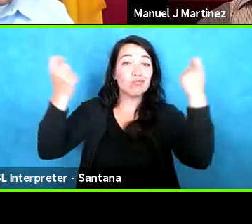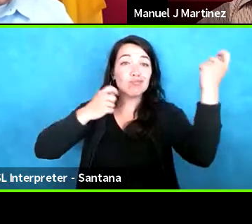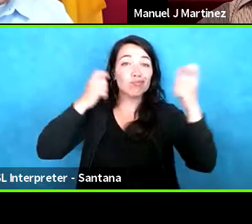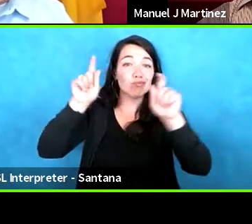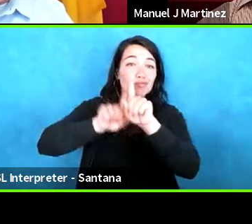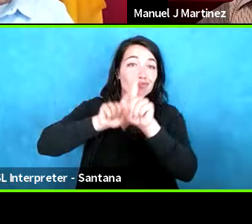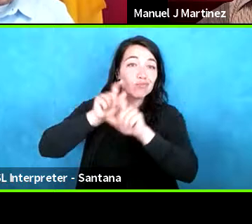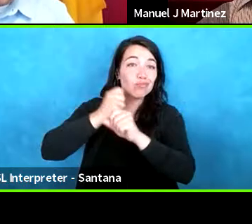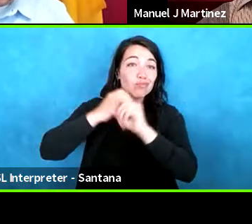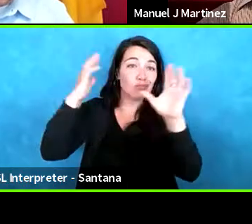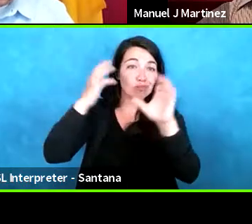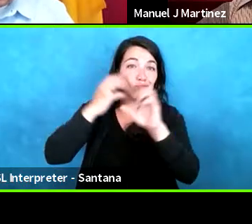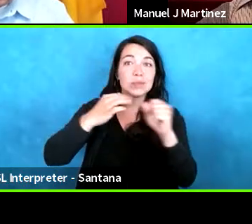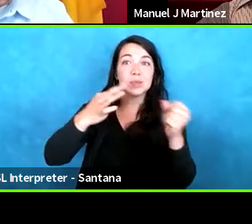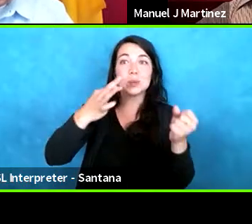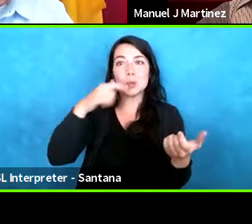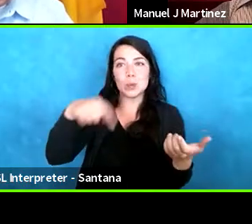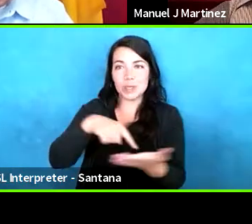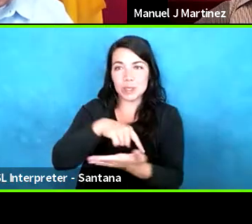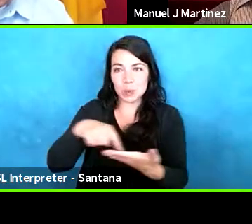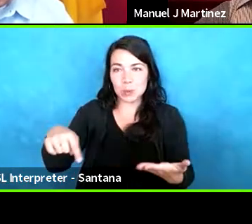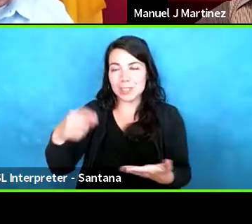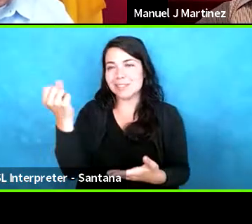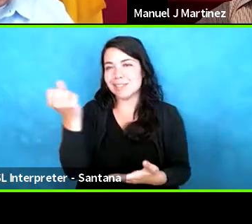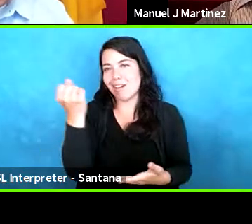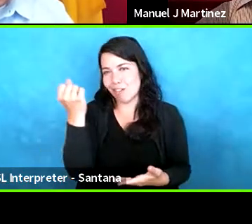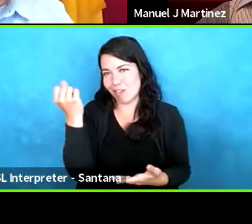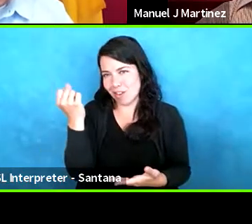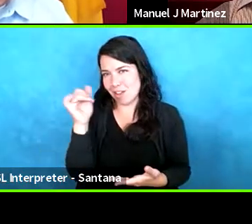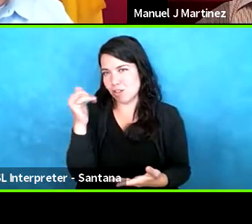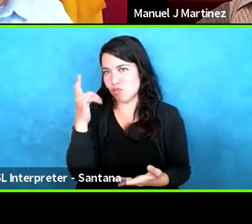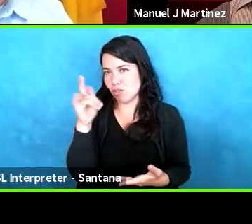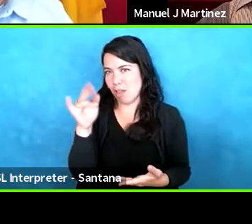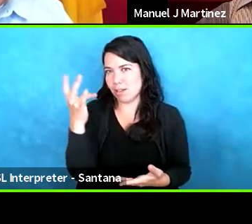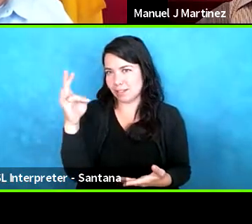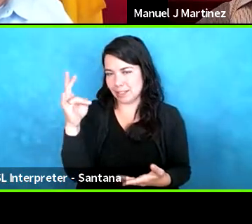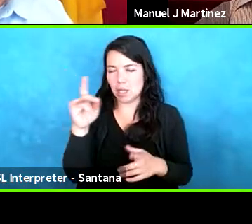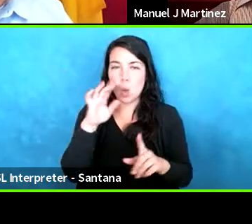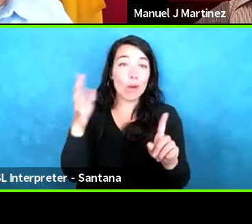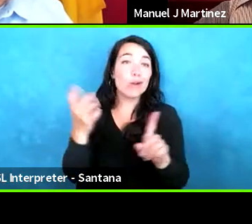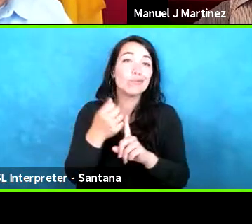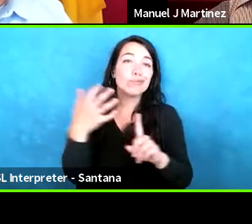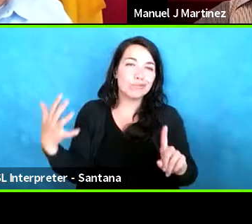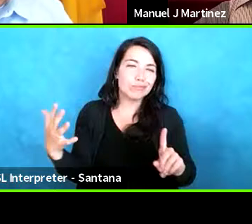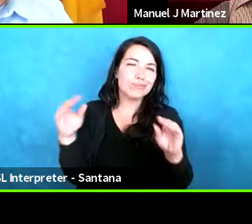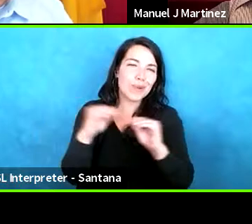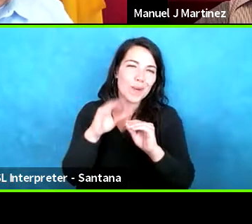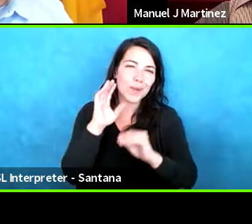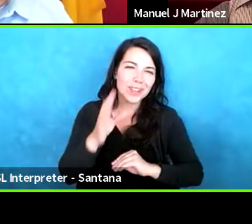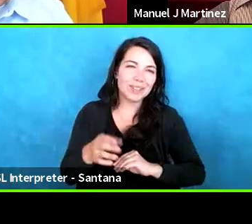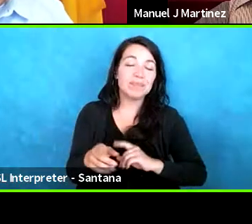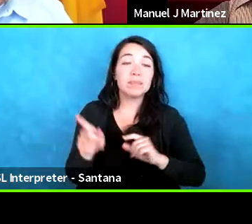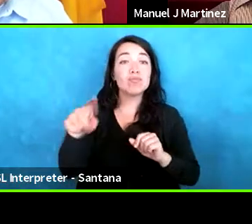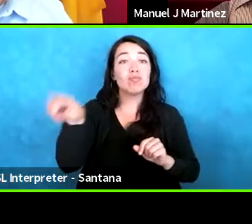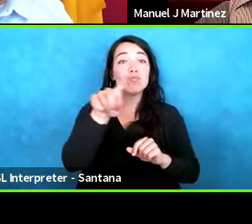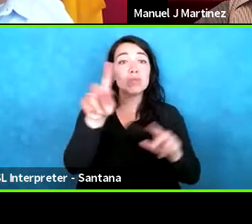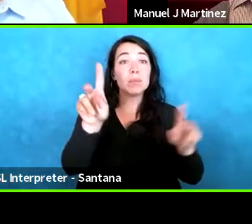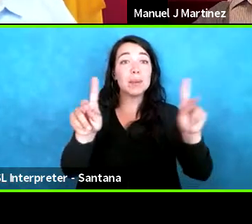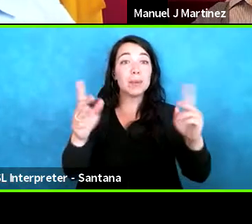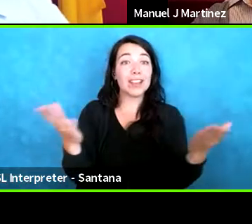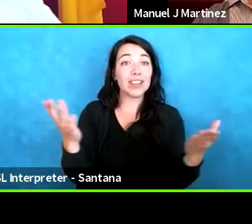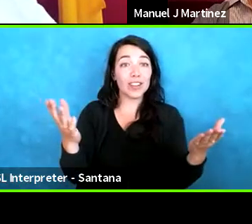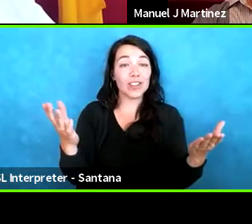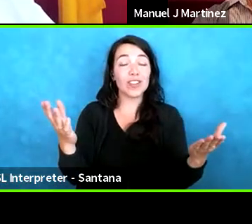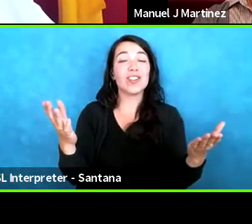this Saturday, the 17th. A little bit more detail. For all the listening public and everybody here, I'd